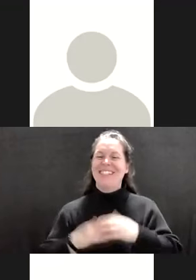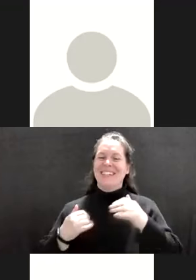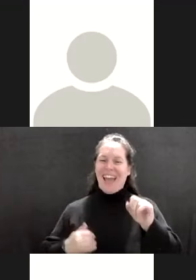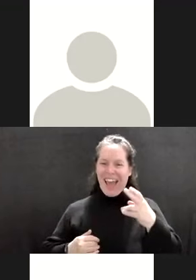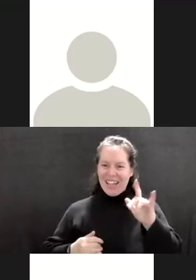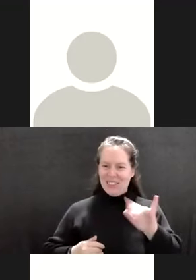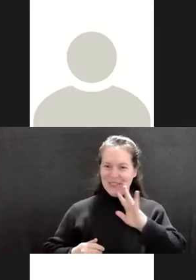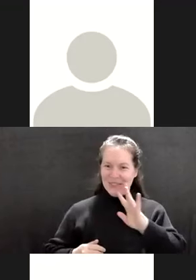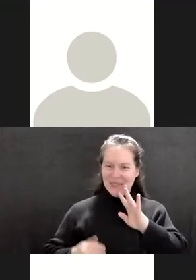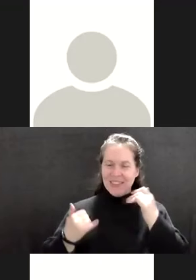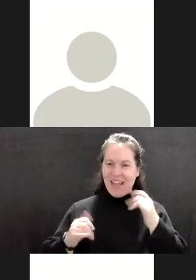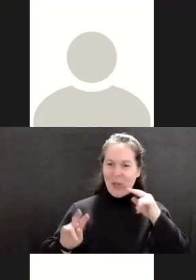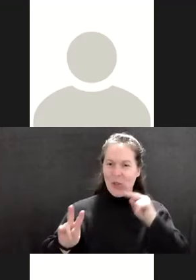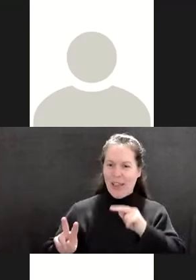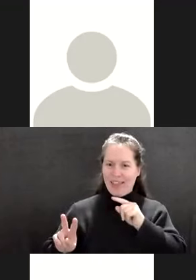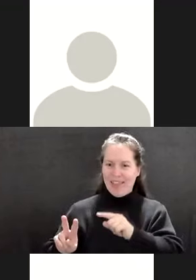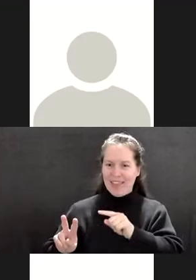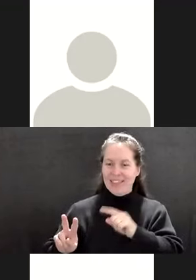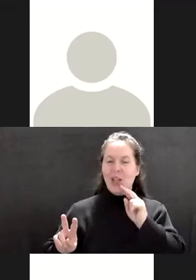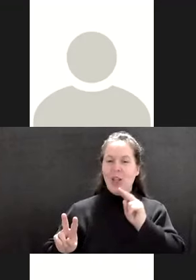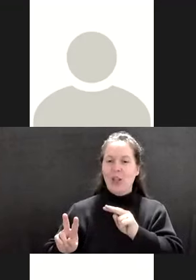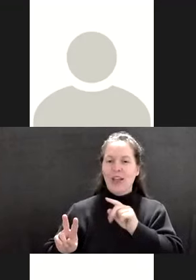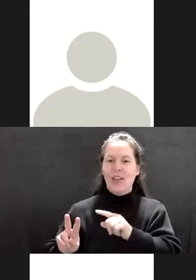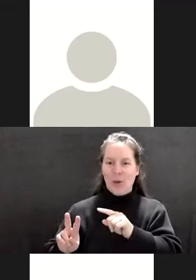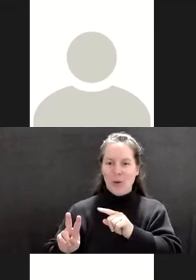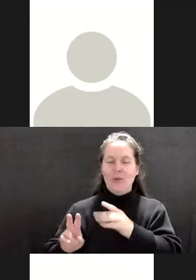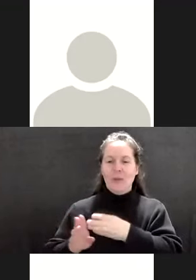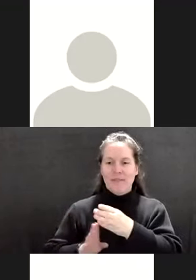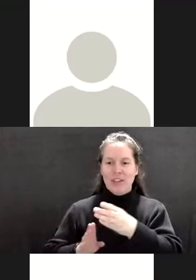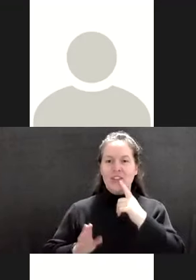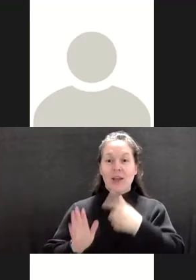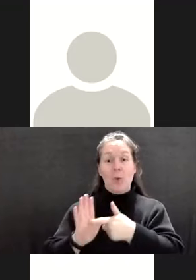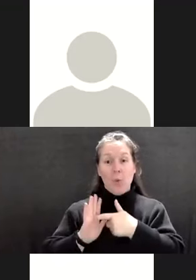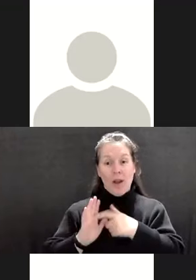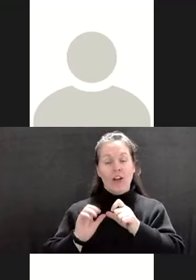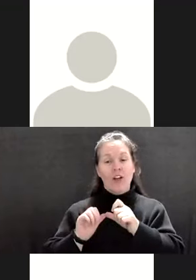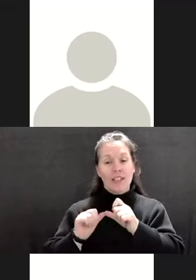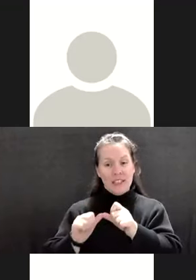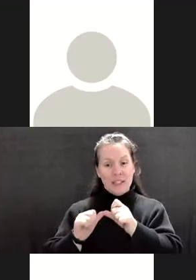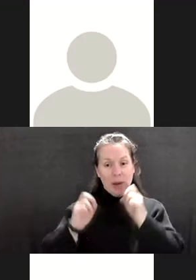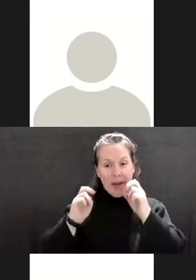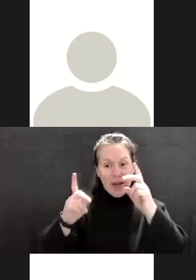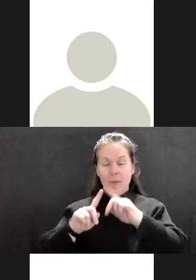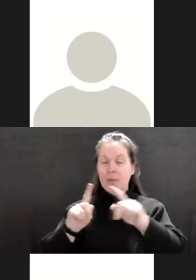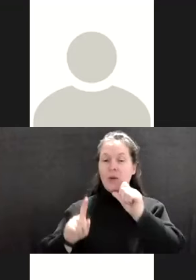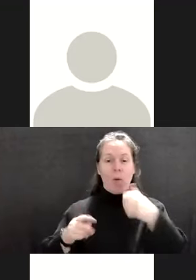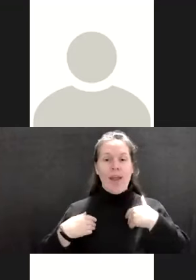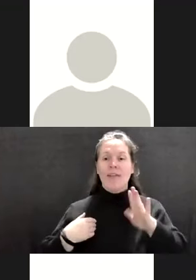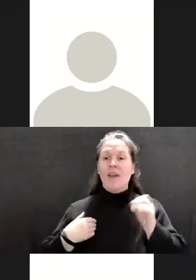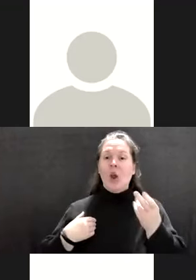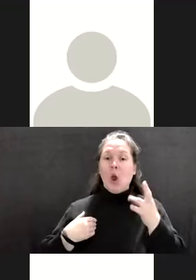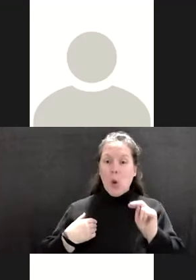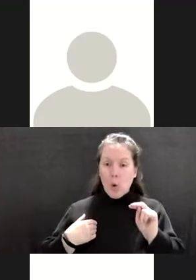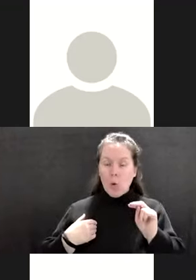at those professions that require continuing education, but don't have their own rulemaking authority,